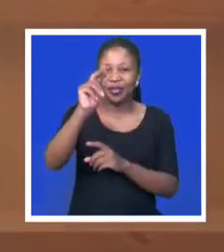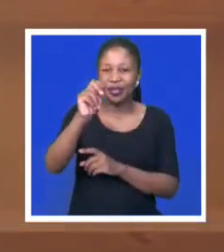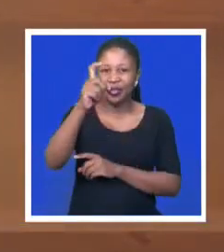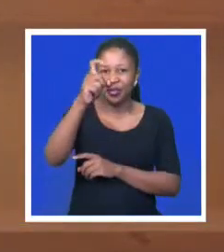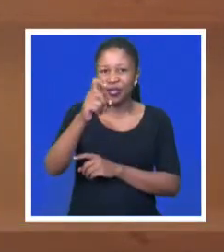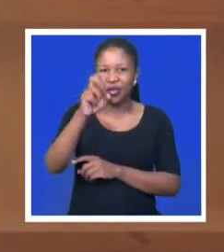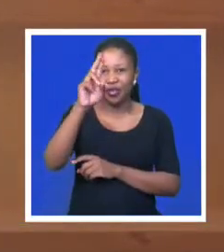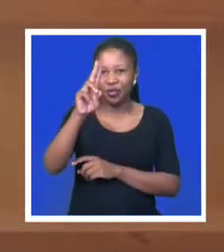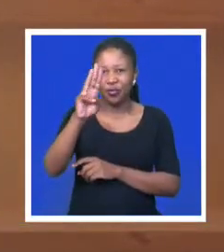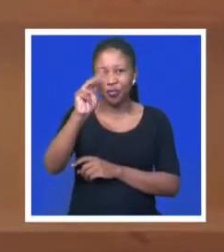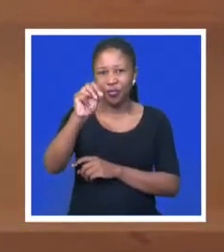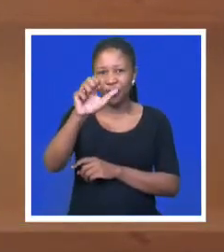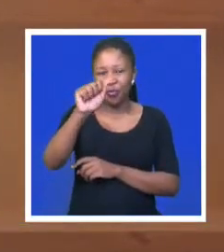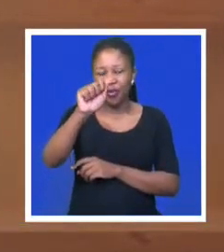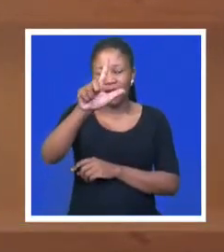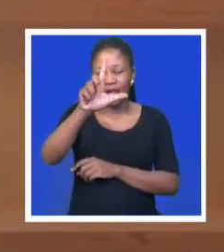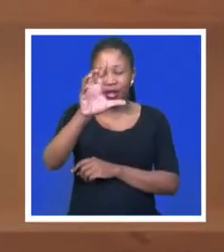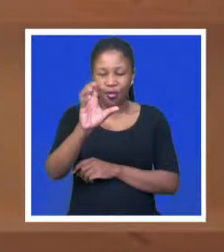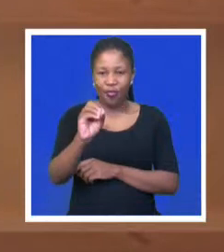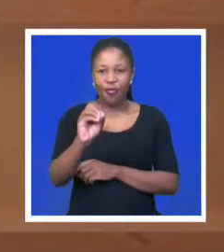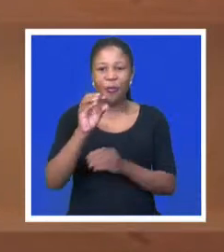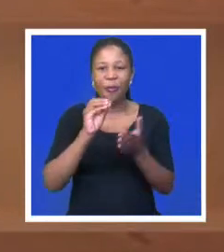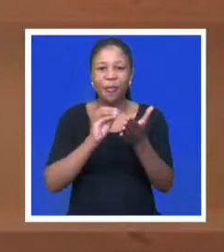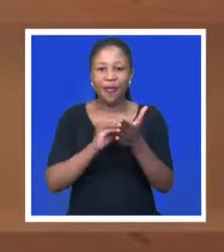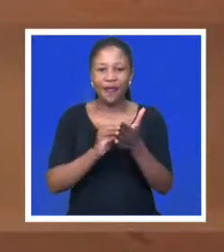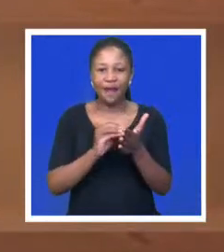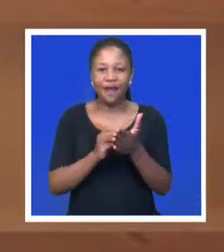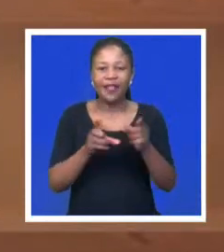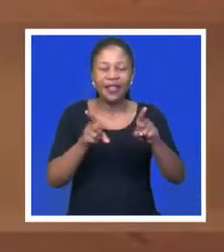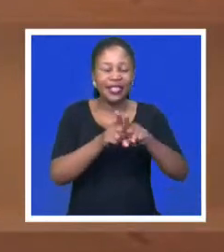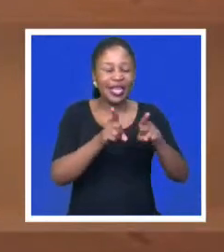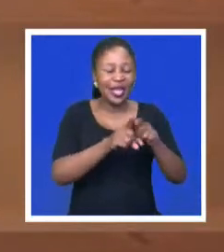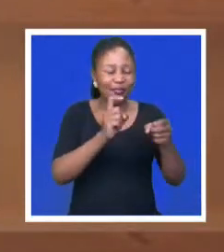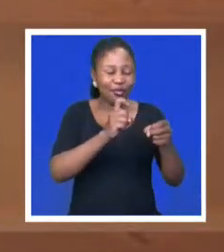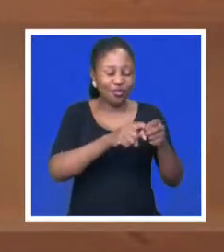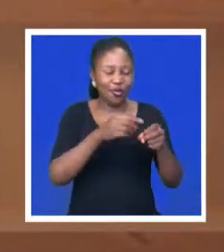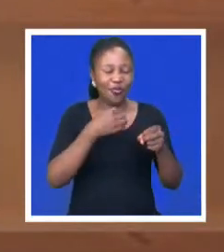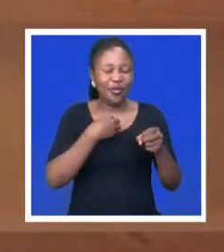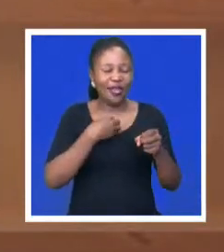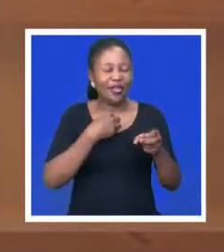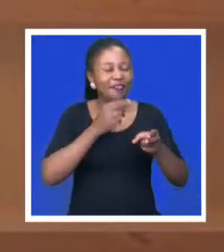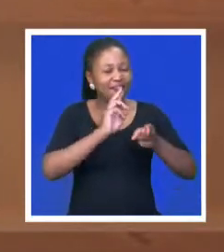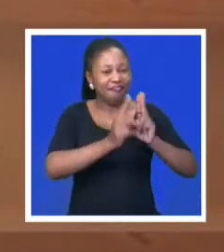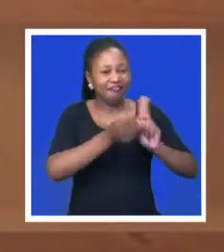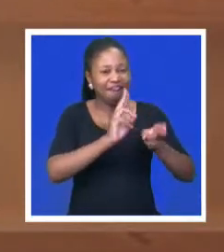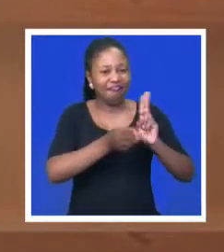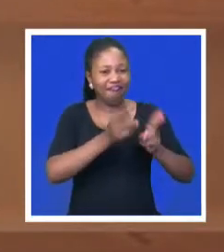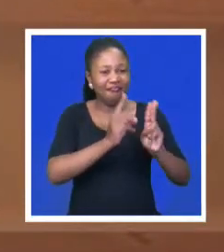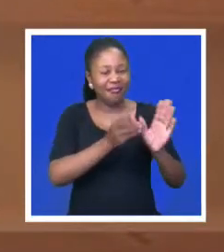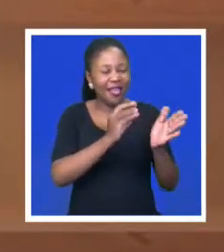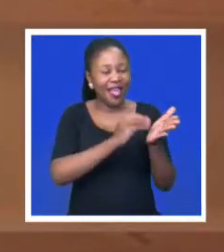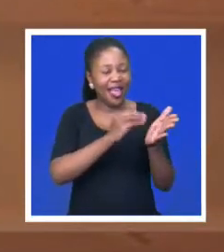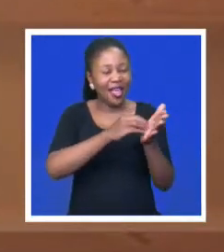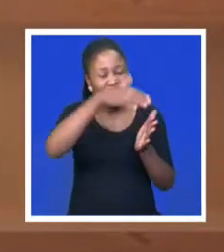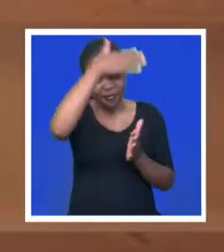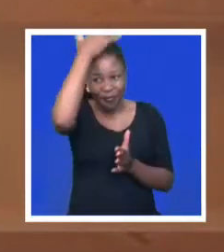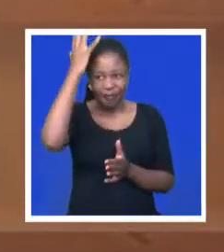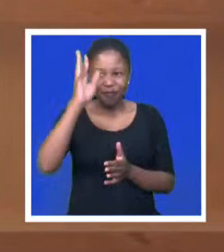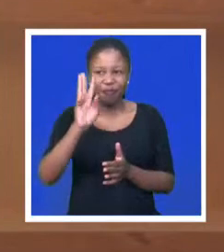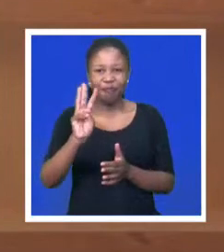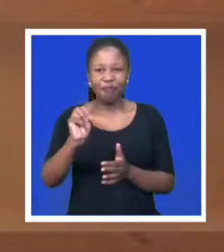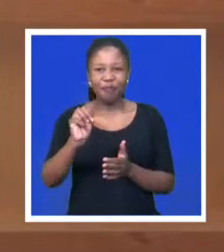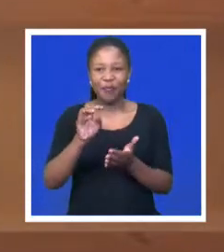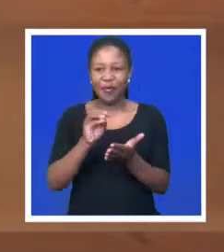am sorry, it's actually Samukeliso Ngumalo. Also joining me in the studio is our sign language interpreter, Nombumelelo